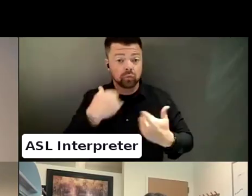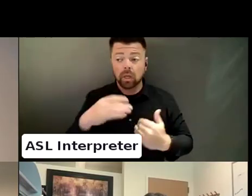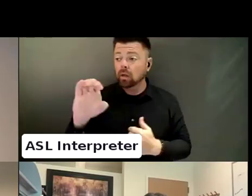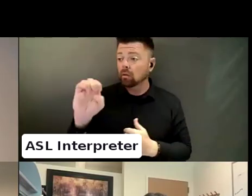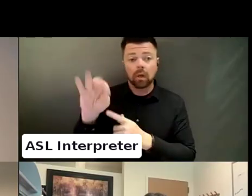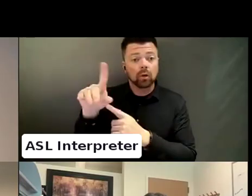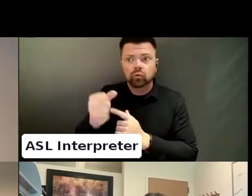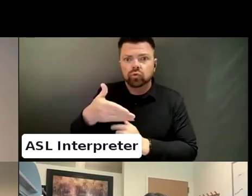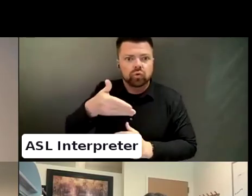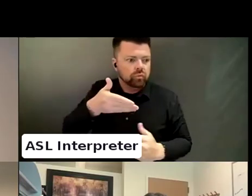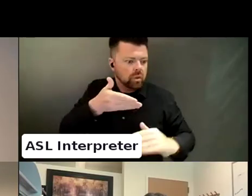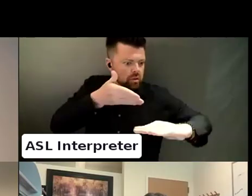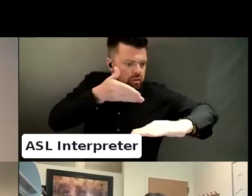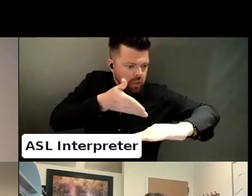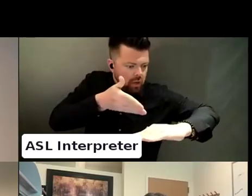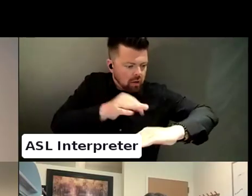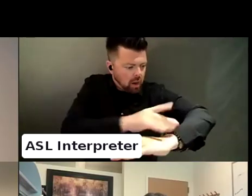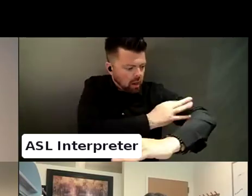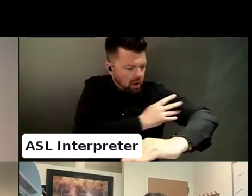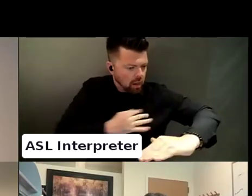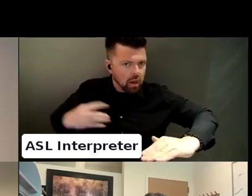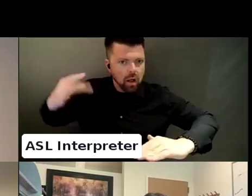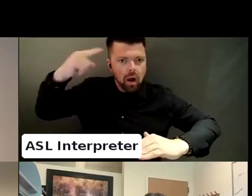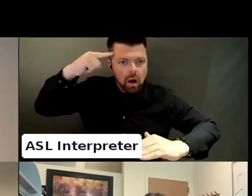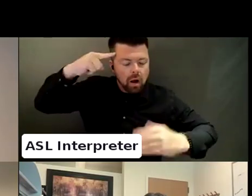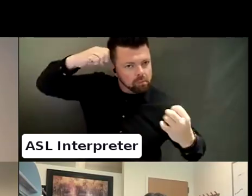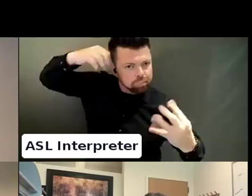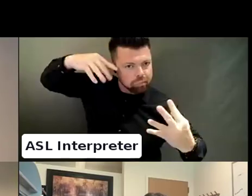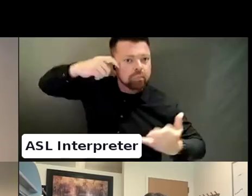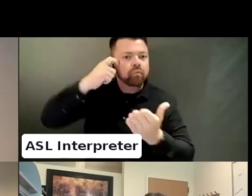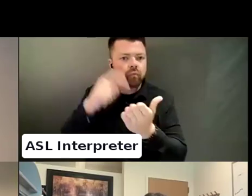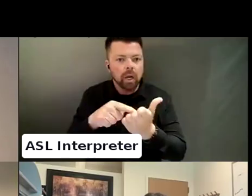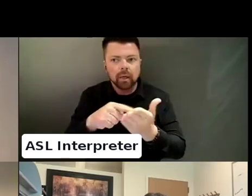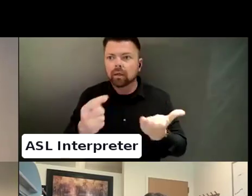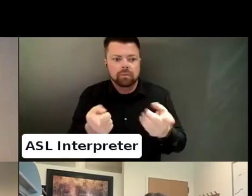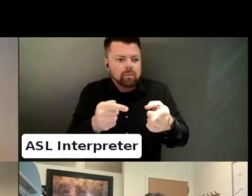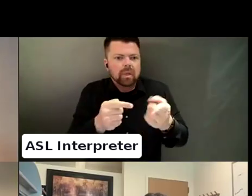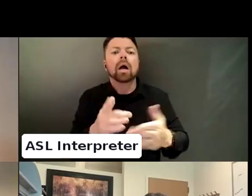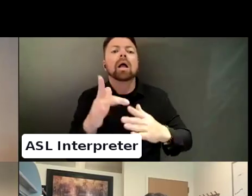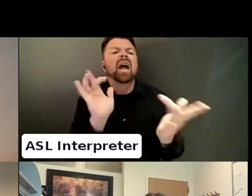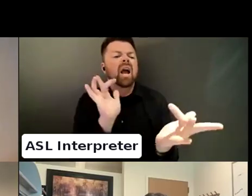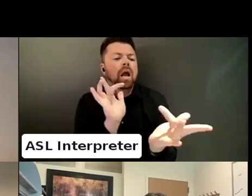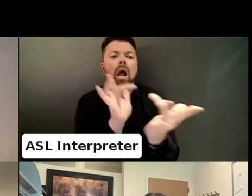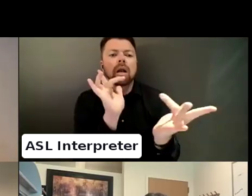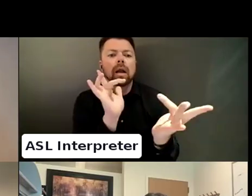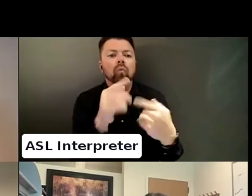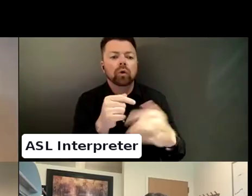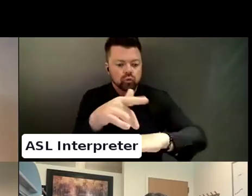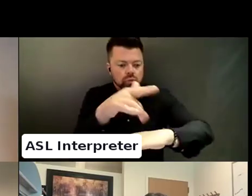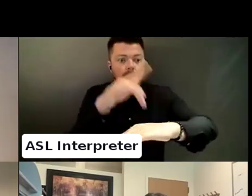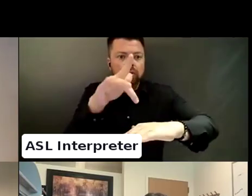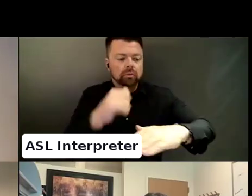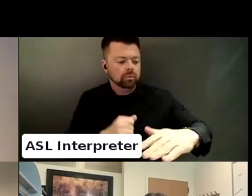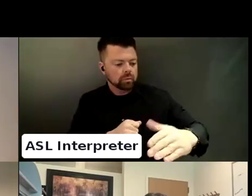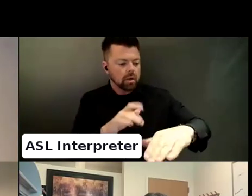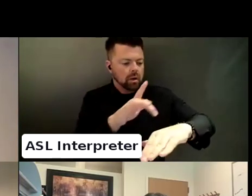stimulated, then a person can learn or can recognize that there's been some kind of contact. I will say, though, that these are still